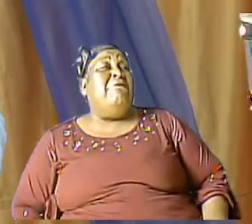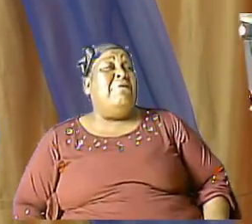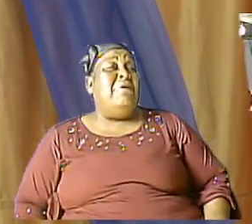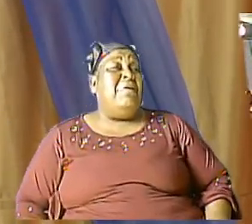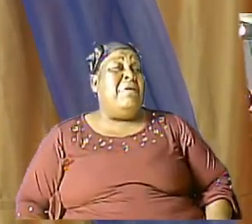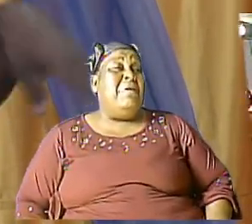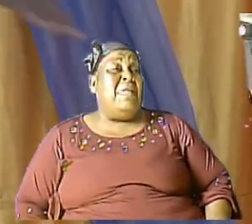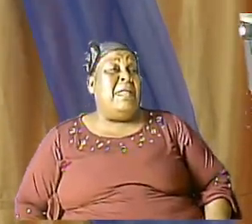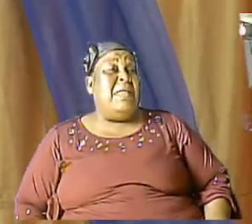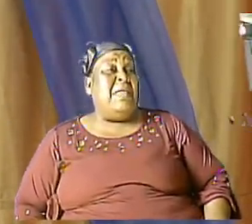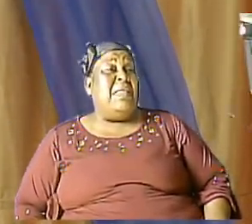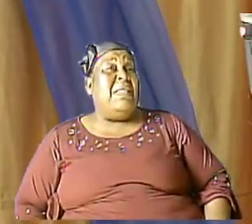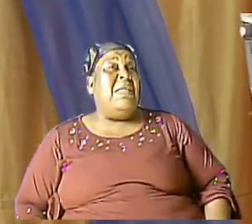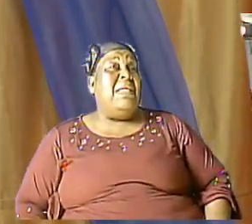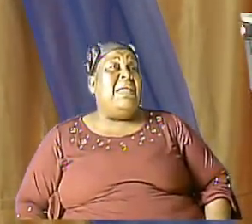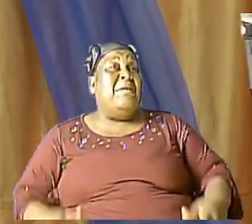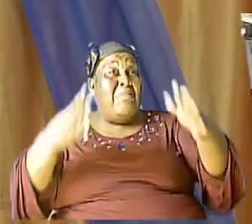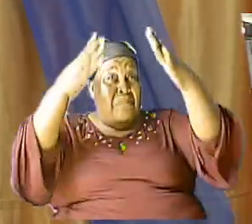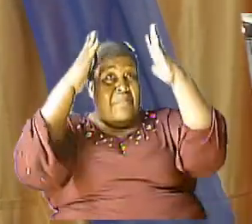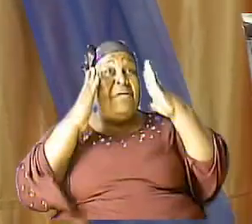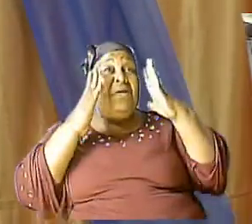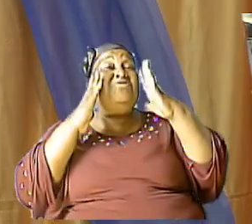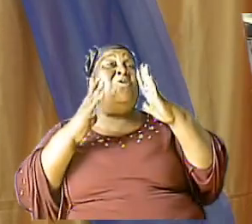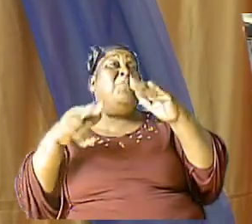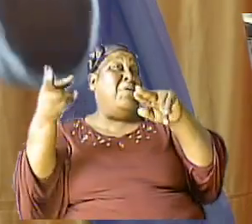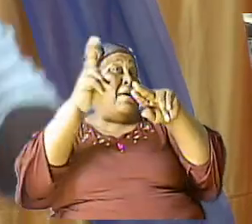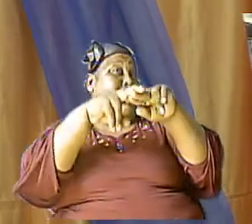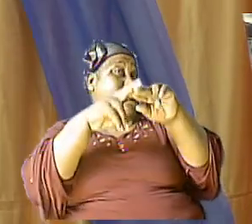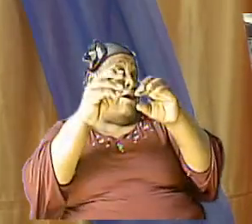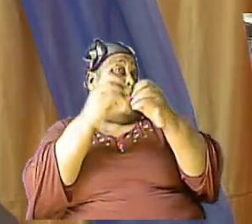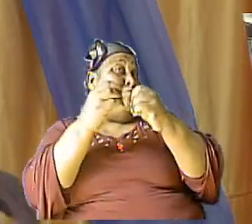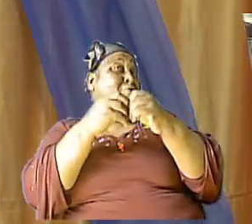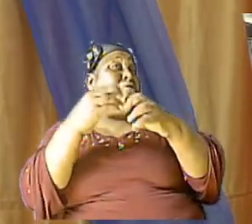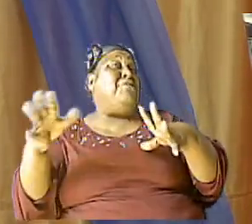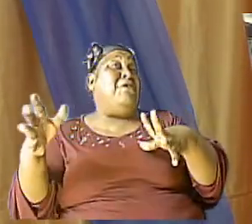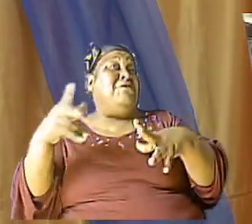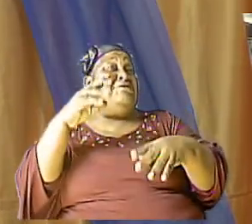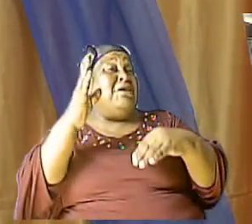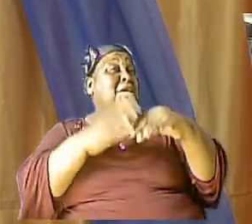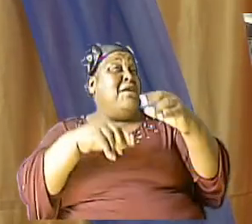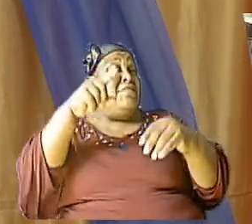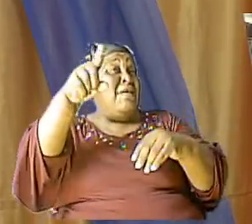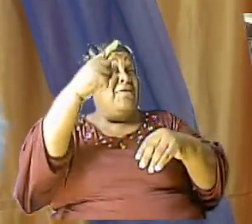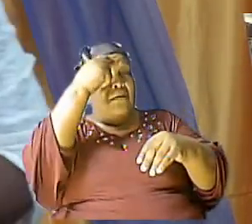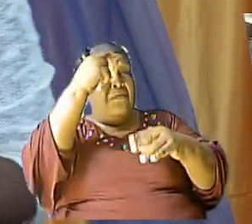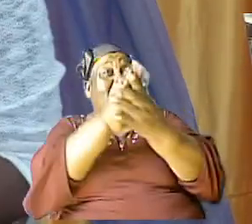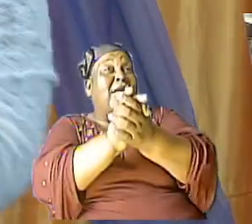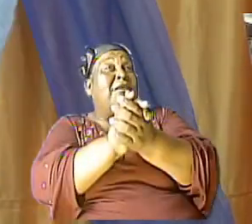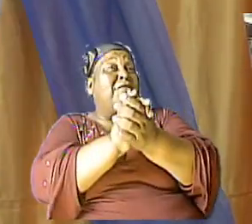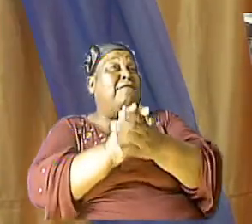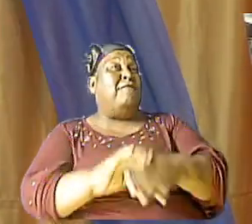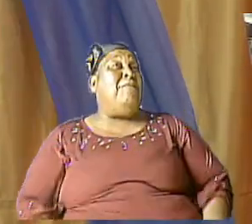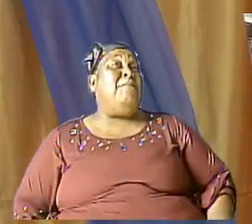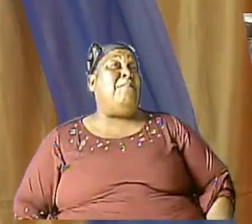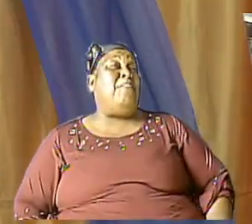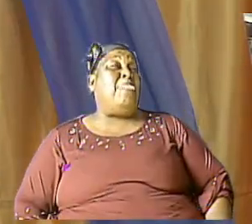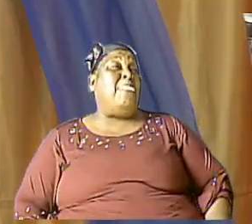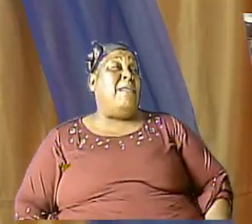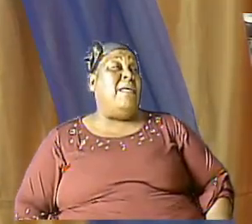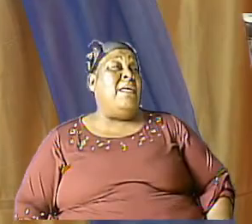catch it later. Bishop will probably put some more things on it, and then you will believe. Praise the Lord. I'm going to invite you to stand. I need